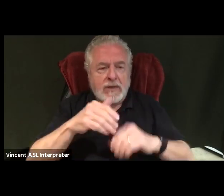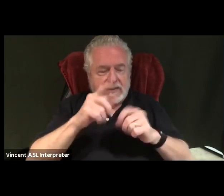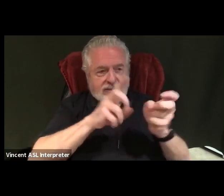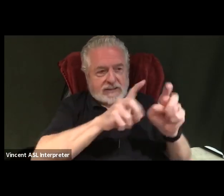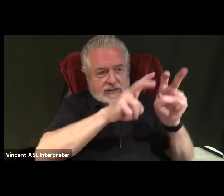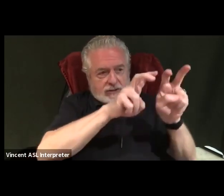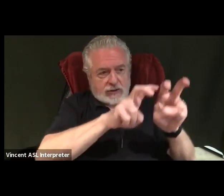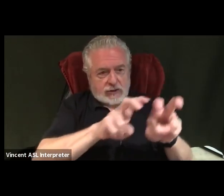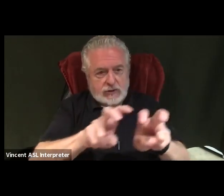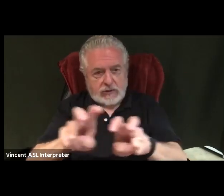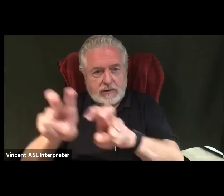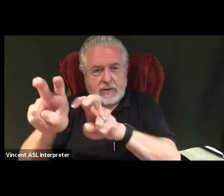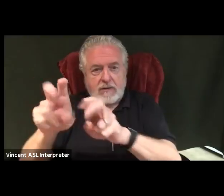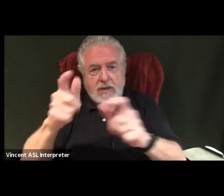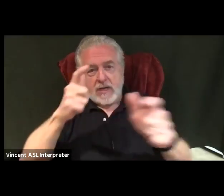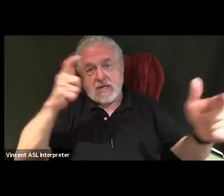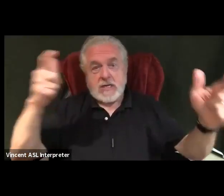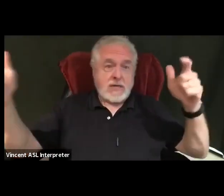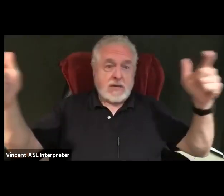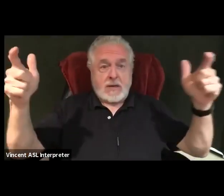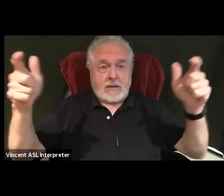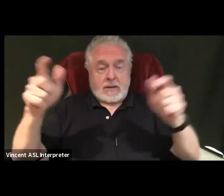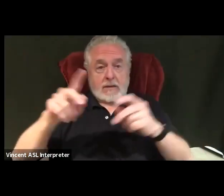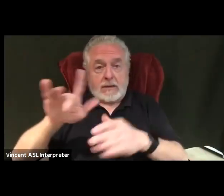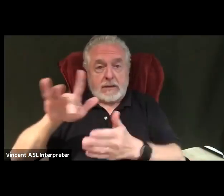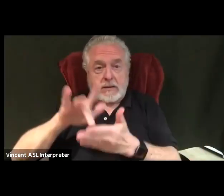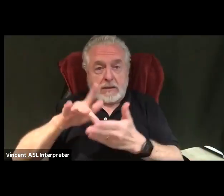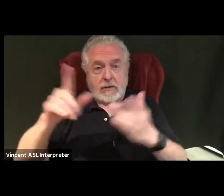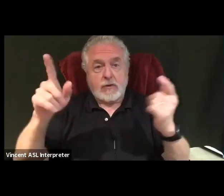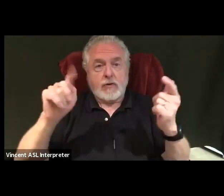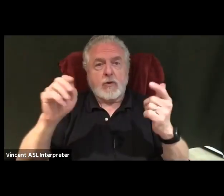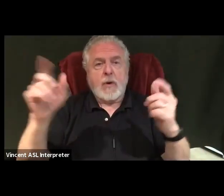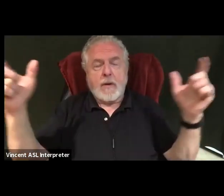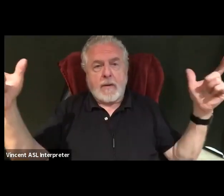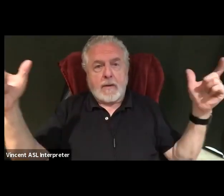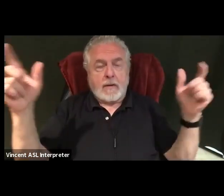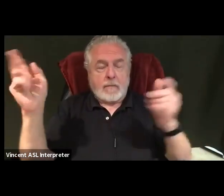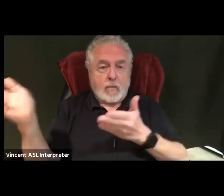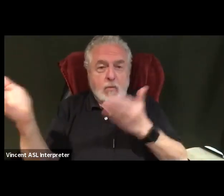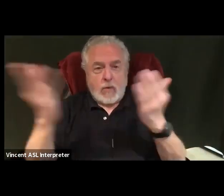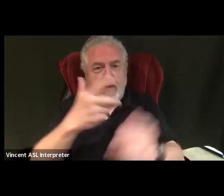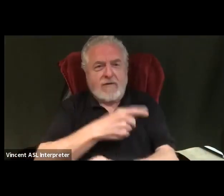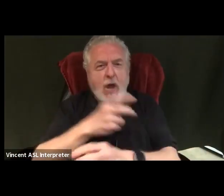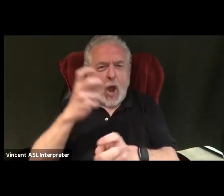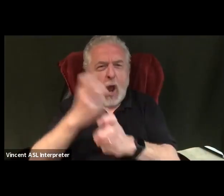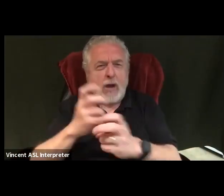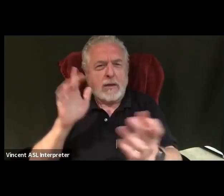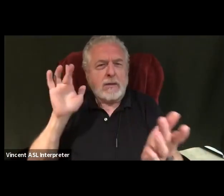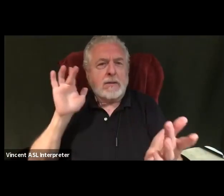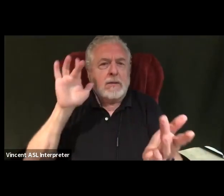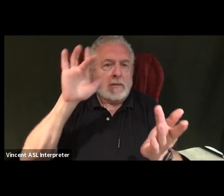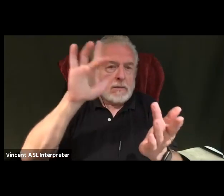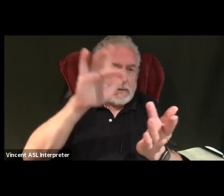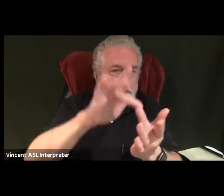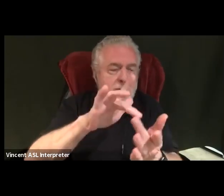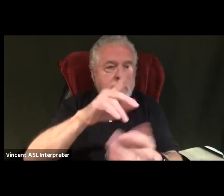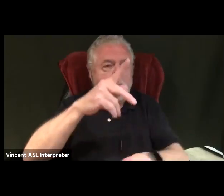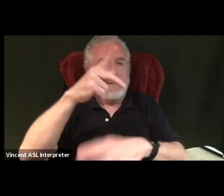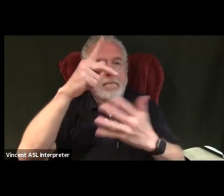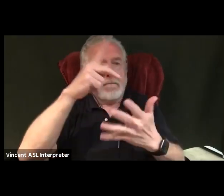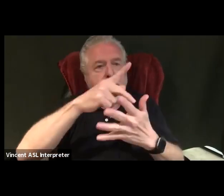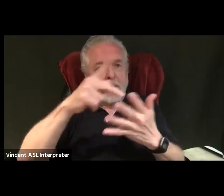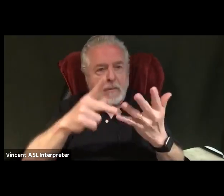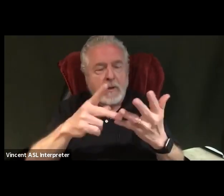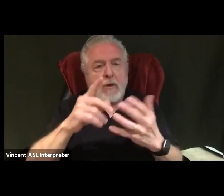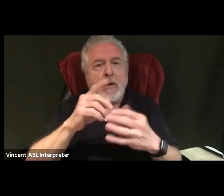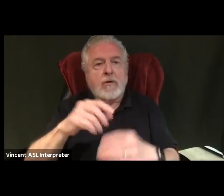that larger scale centralized vaccination centers to bring the vaccine to hard to reach populations. We partnered